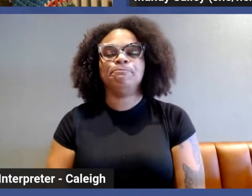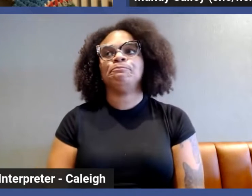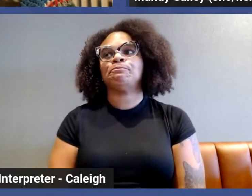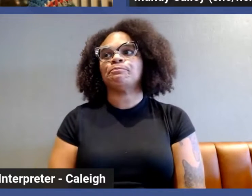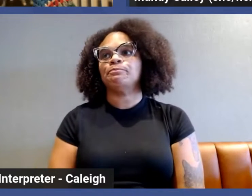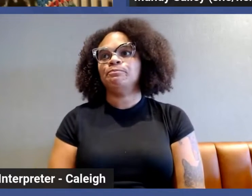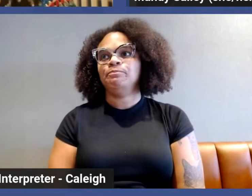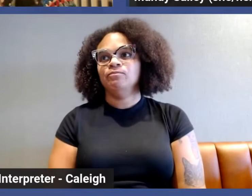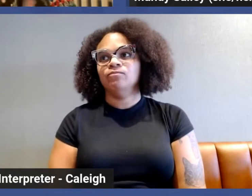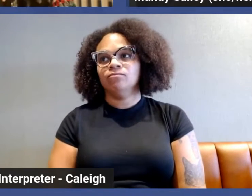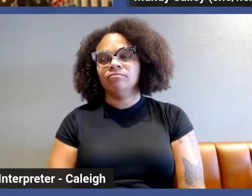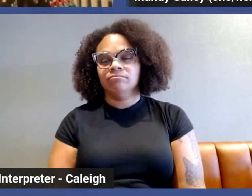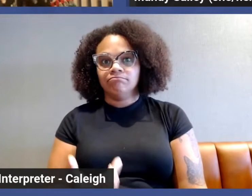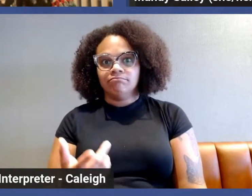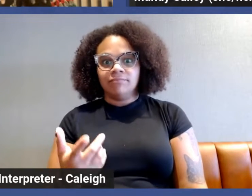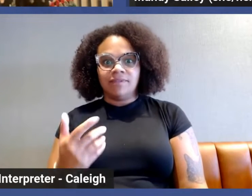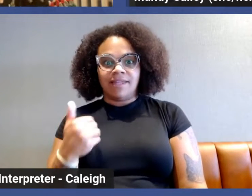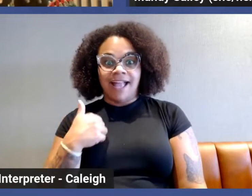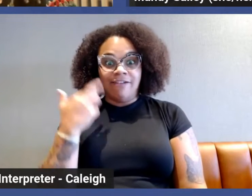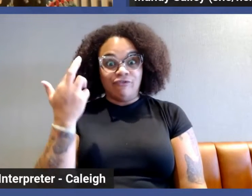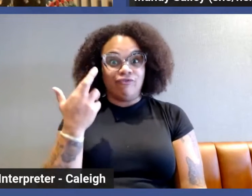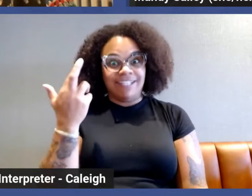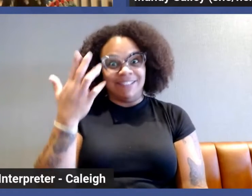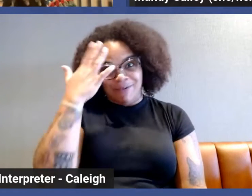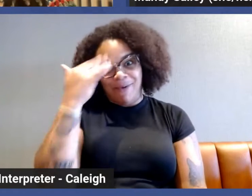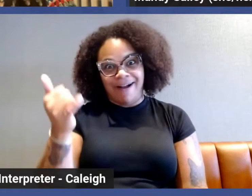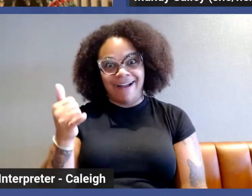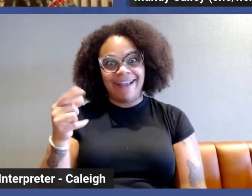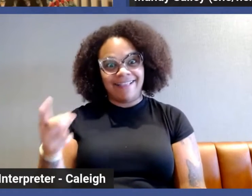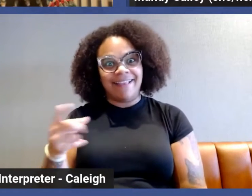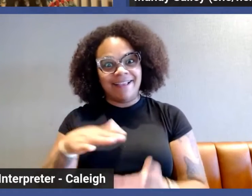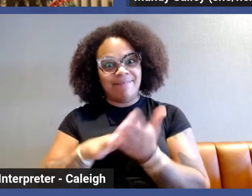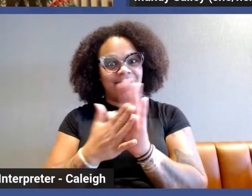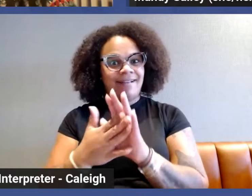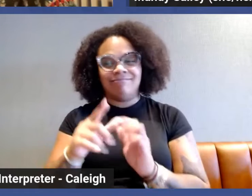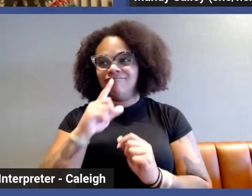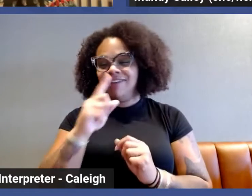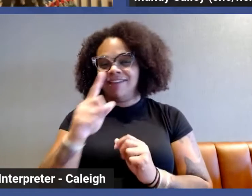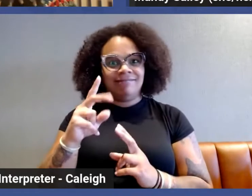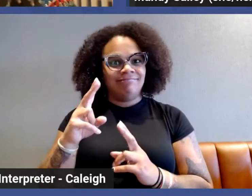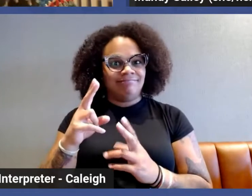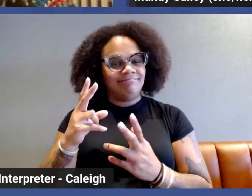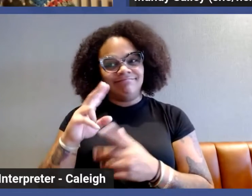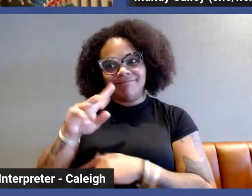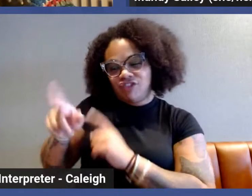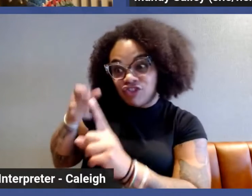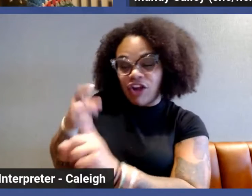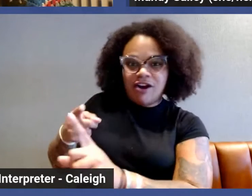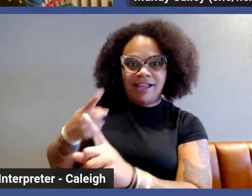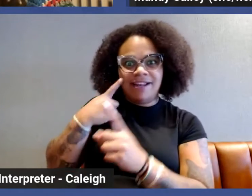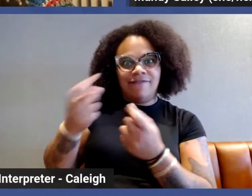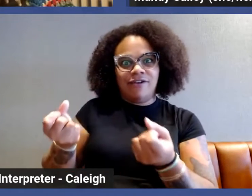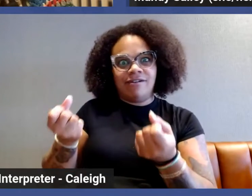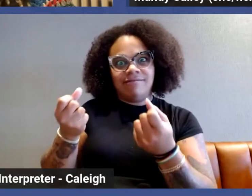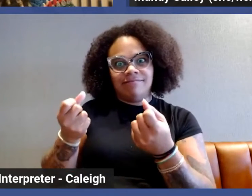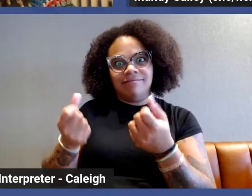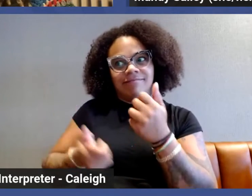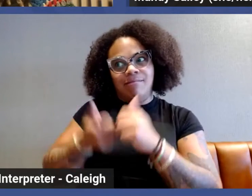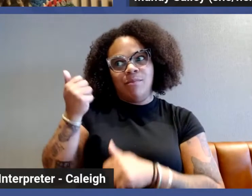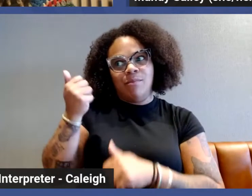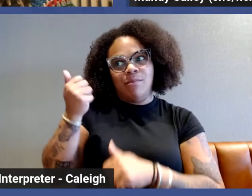there's a reason that sex workers are the target group for a lot of moderation, is